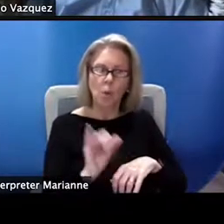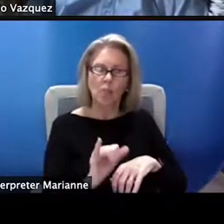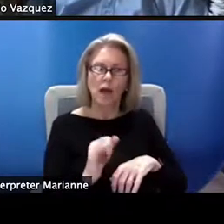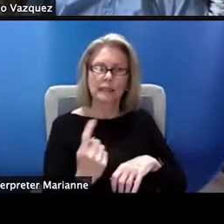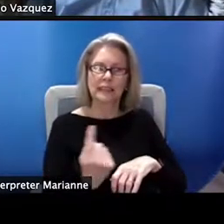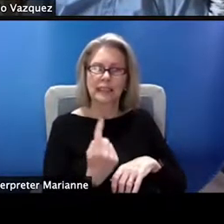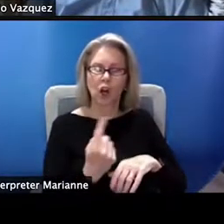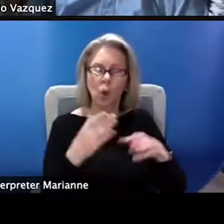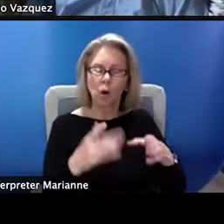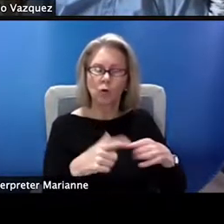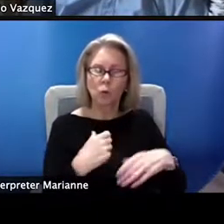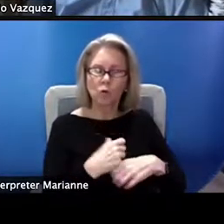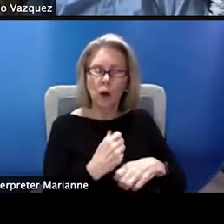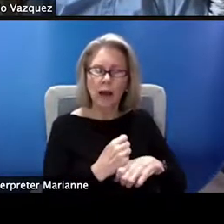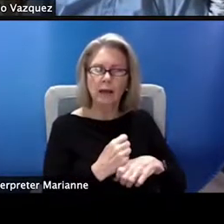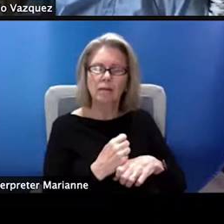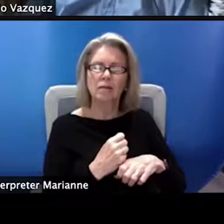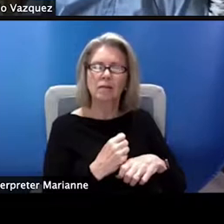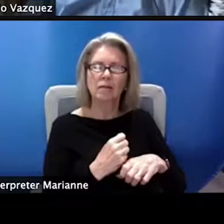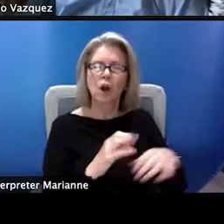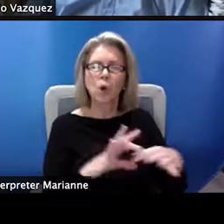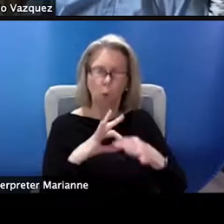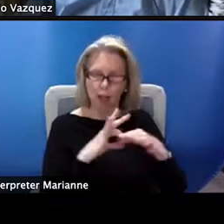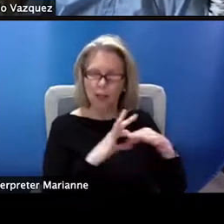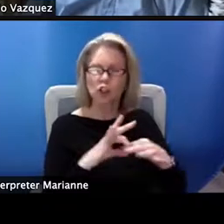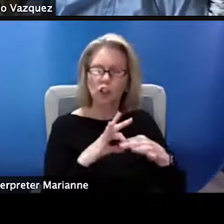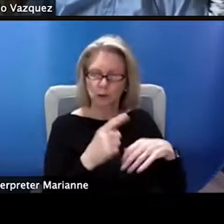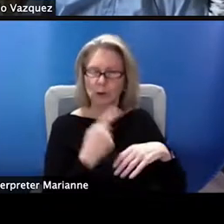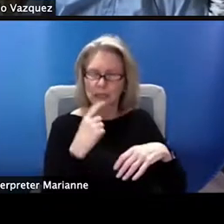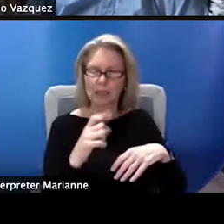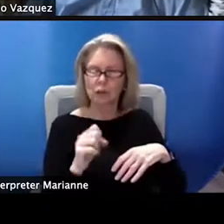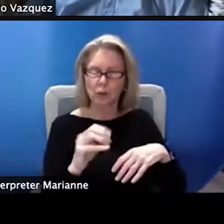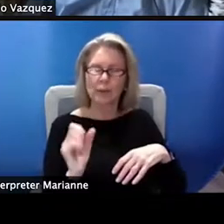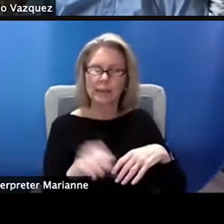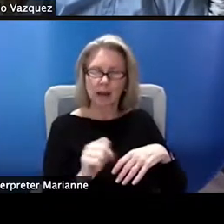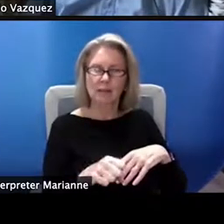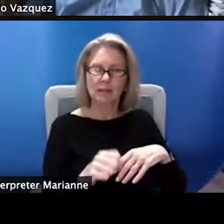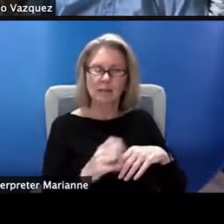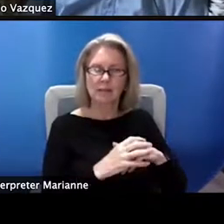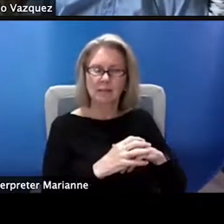creating coalitions? I mean, you said so, but to use the pandemic and to